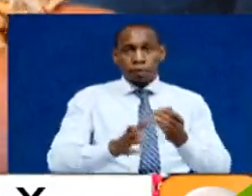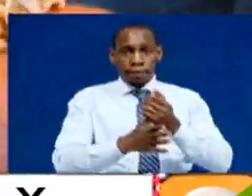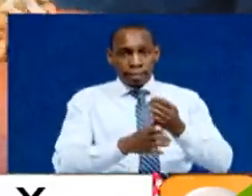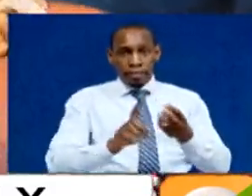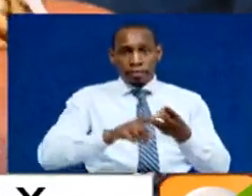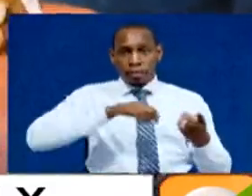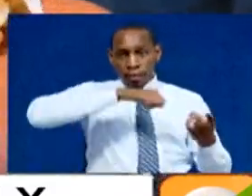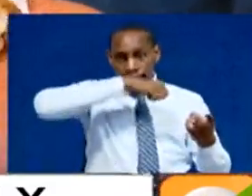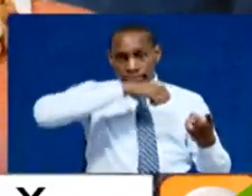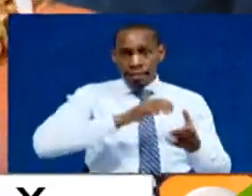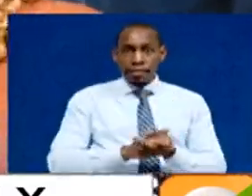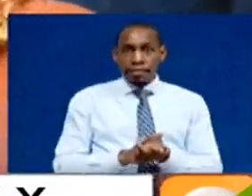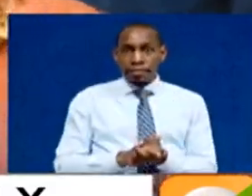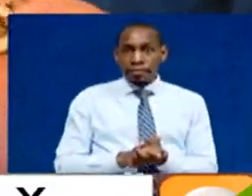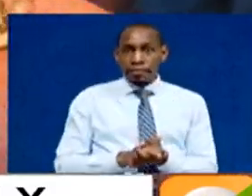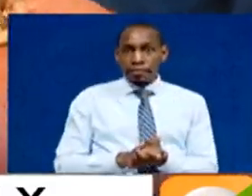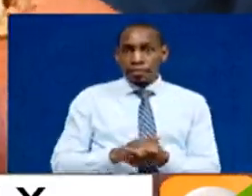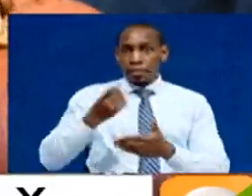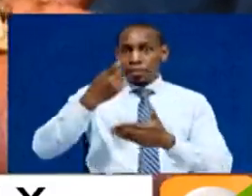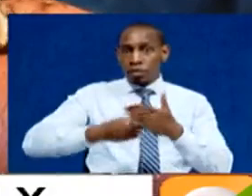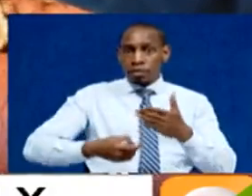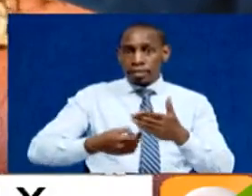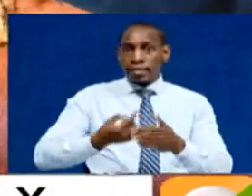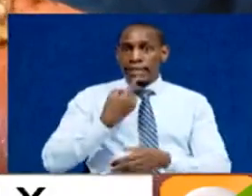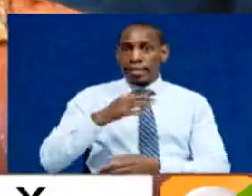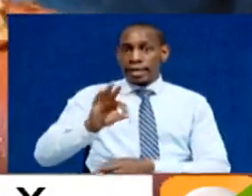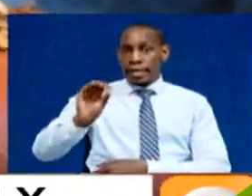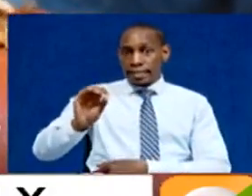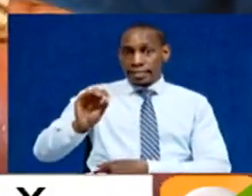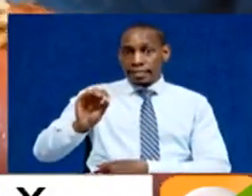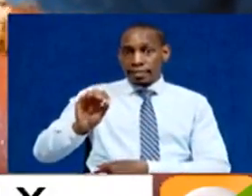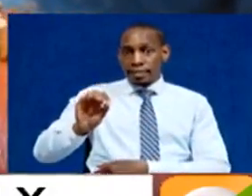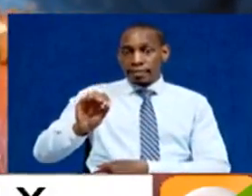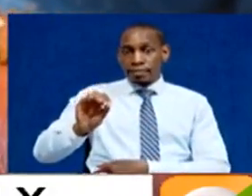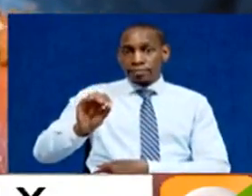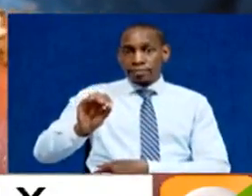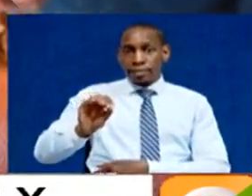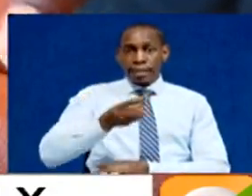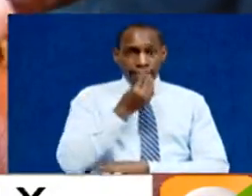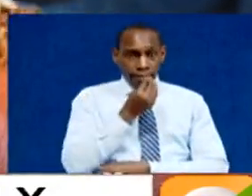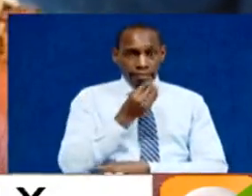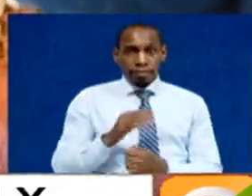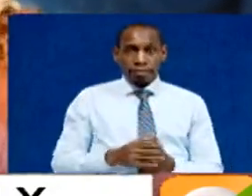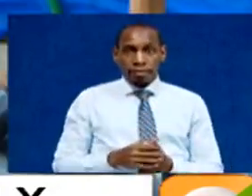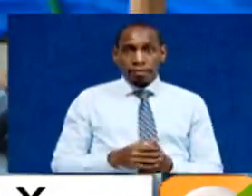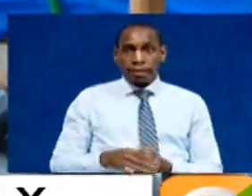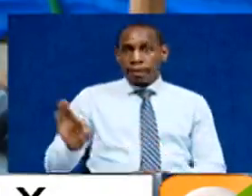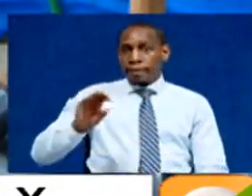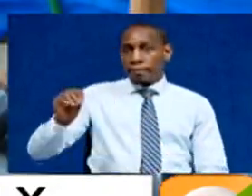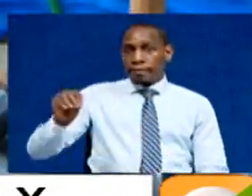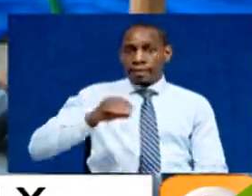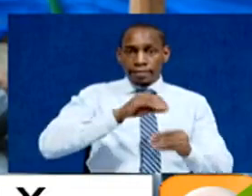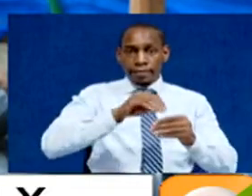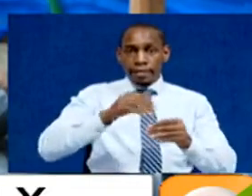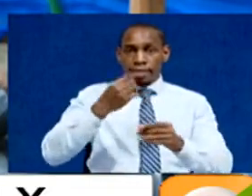fish, and to your pigs. A kg of the larvae goes for 130 shillings, that is the dried larvae for your feeds. And the fertilizer